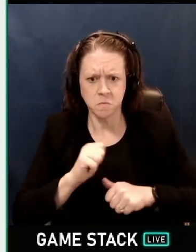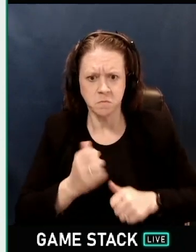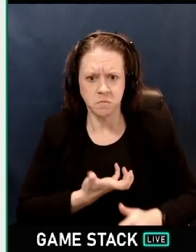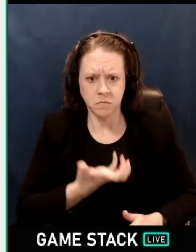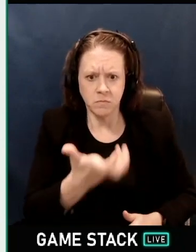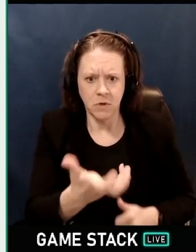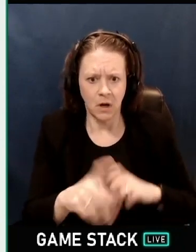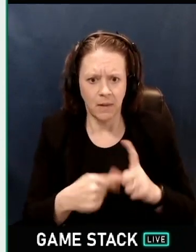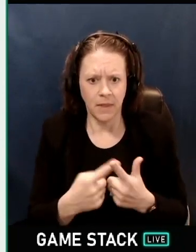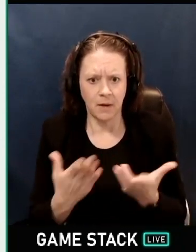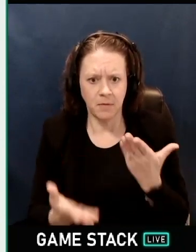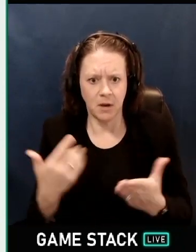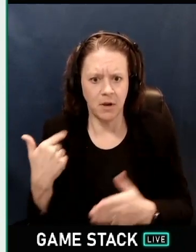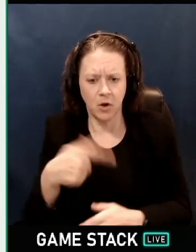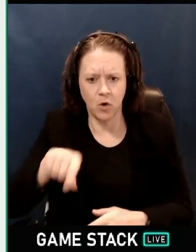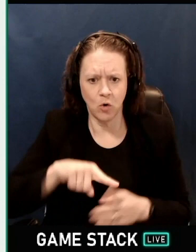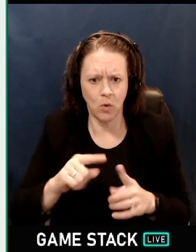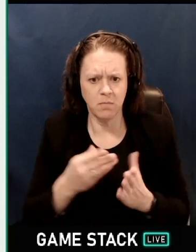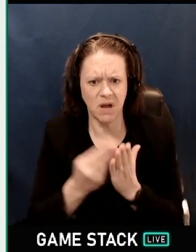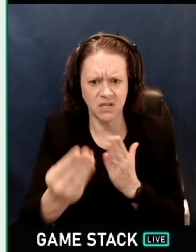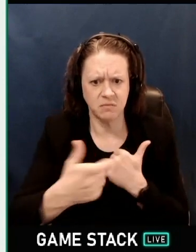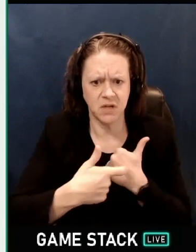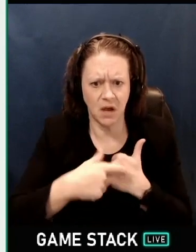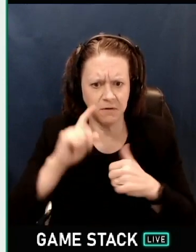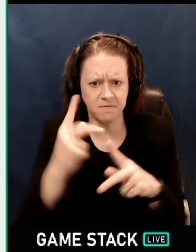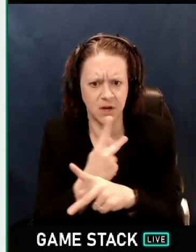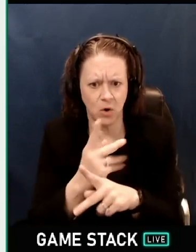some time to fix this mess we're